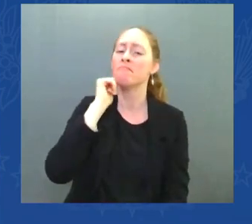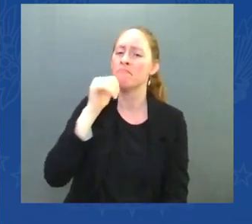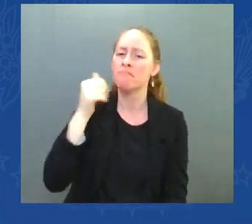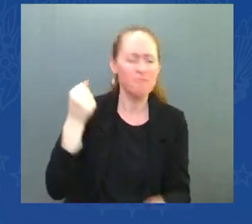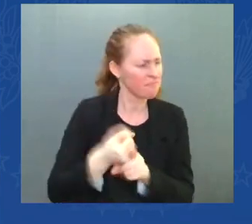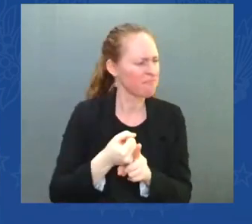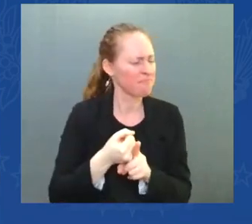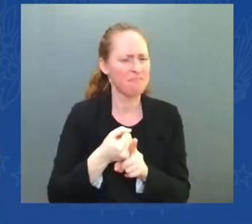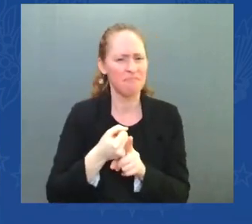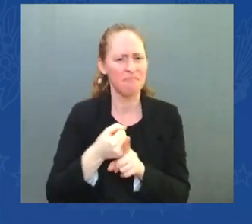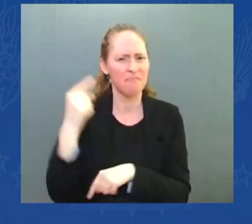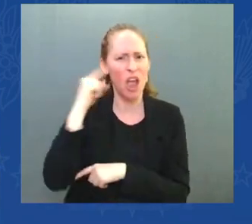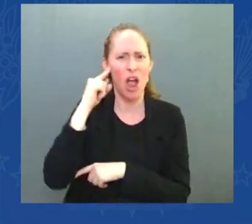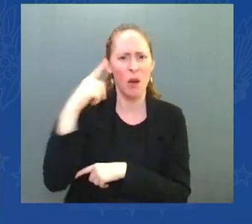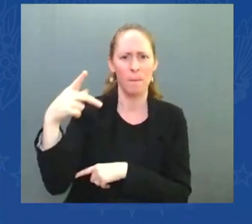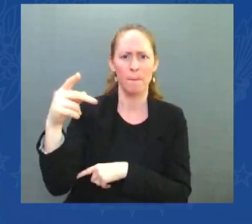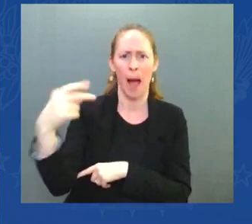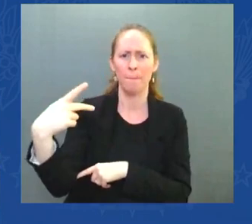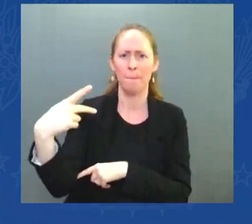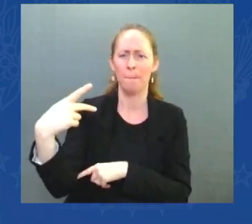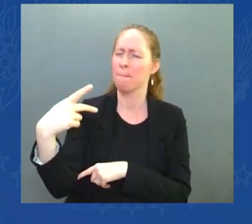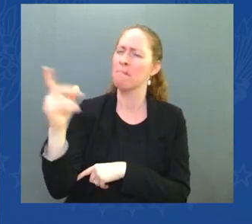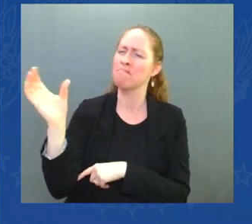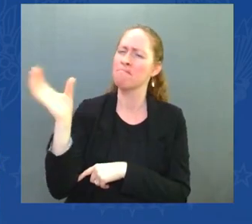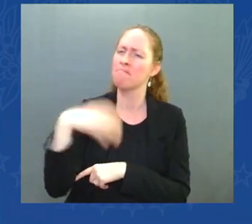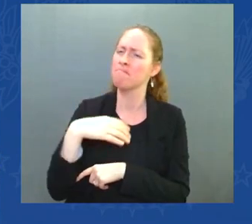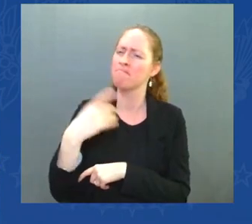It was a gunshot, followed by six more.